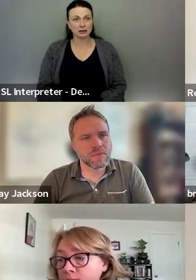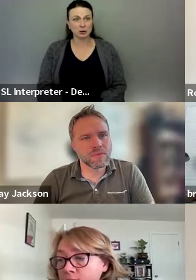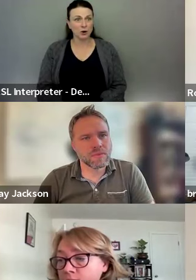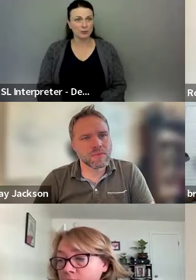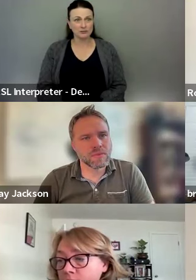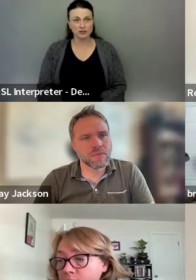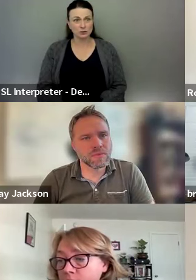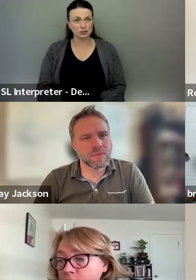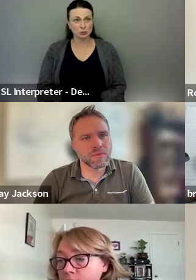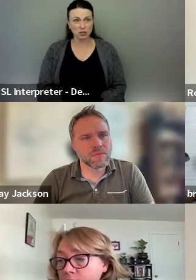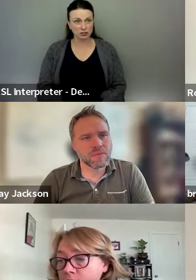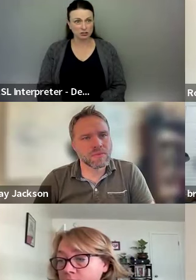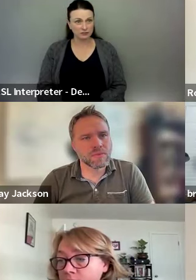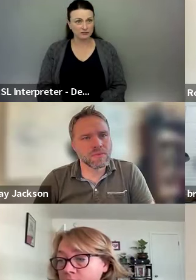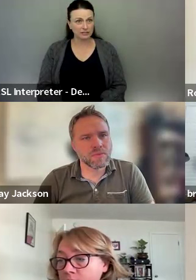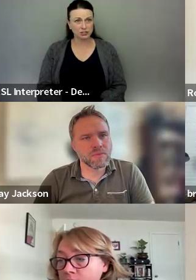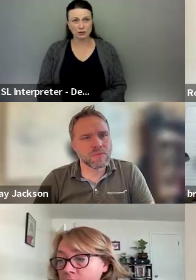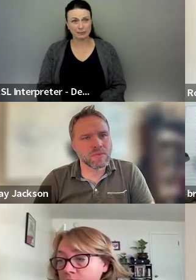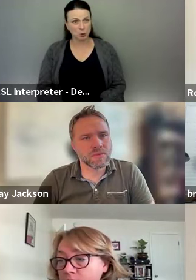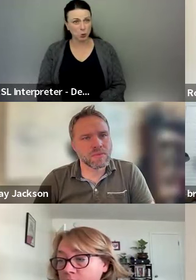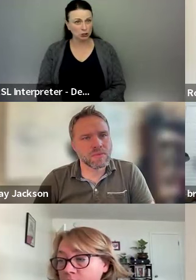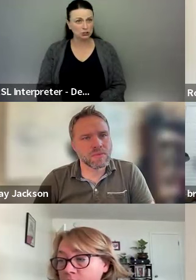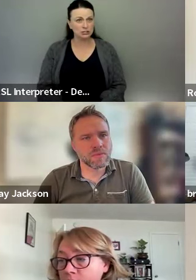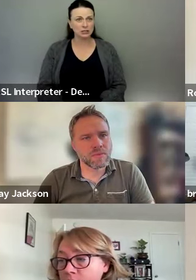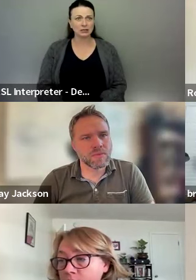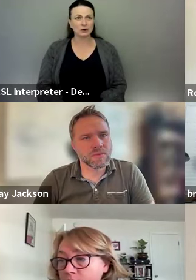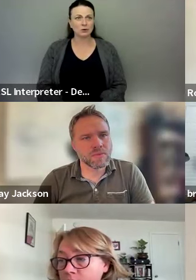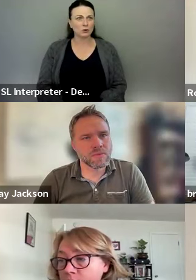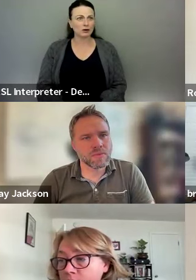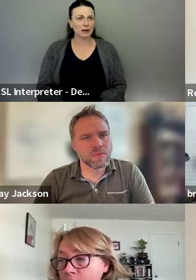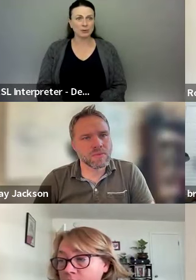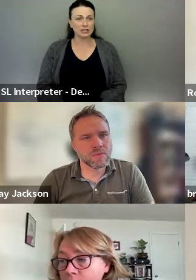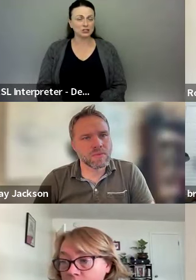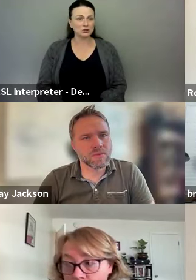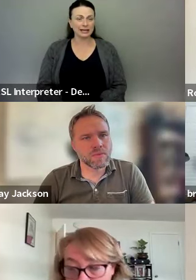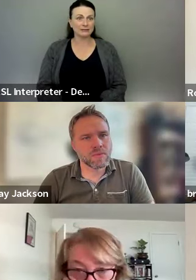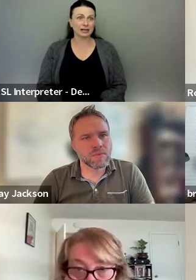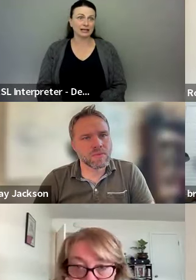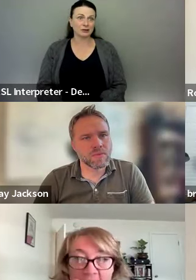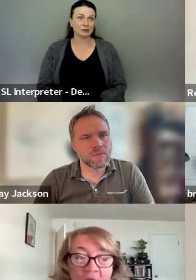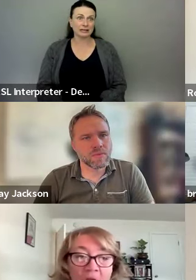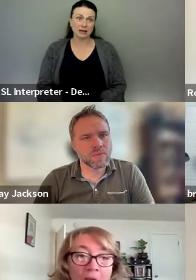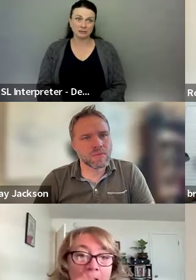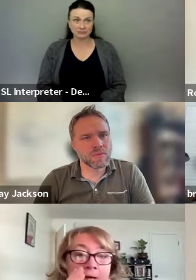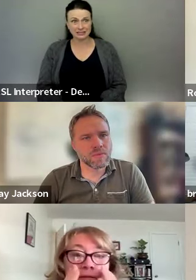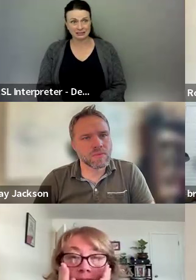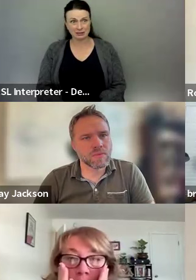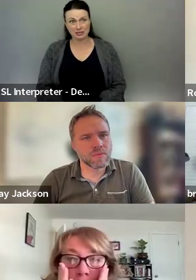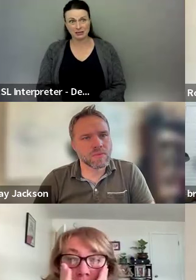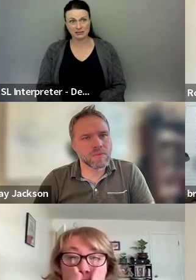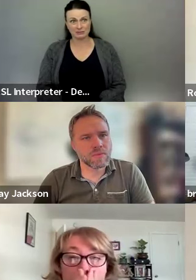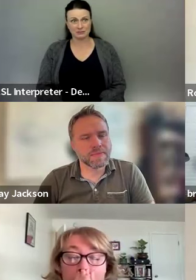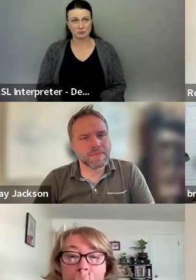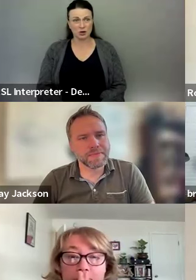in cooperative with other smaller foundations or like boards, or that we could do, like we could get their email list